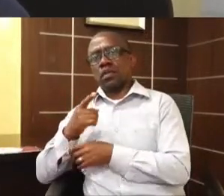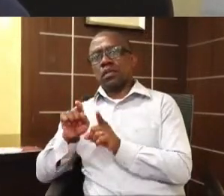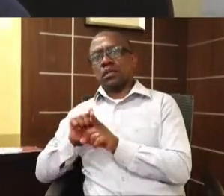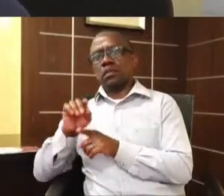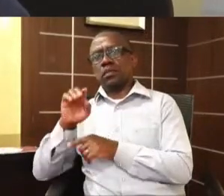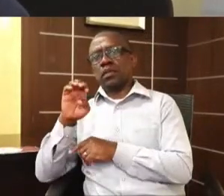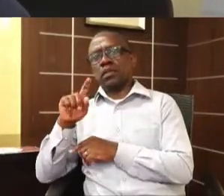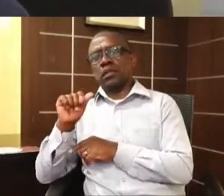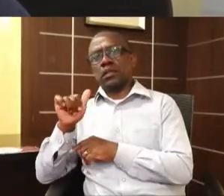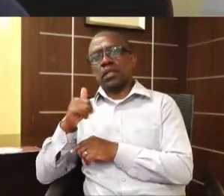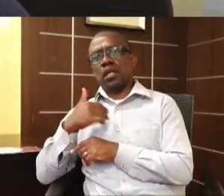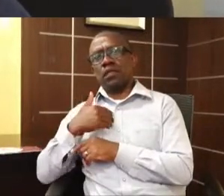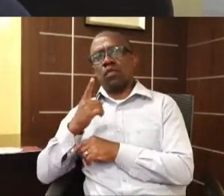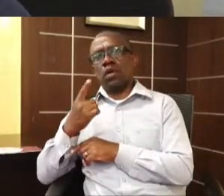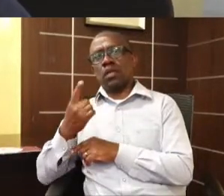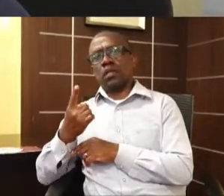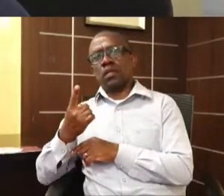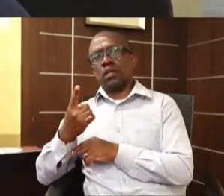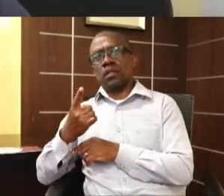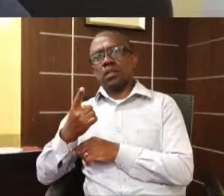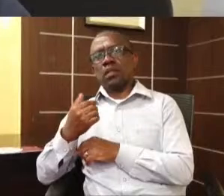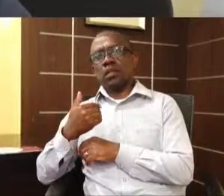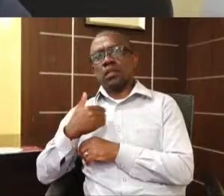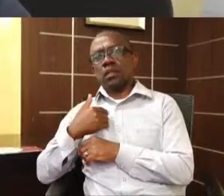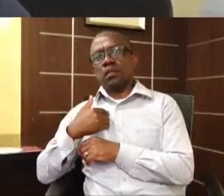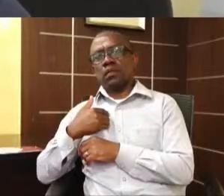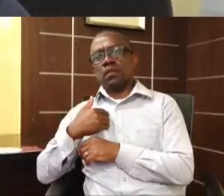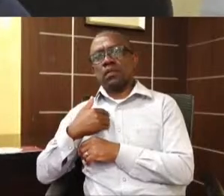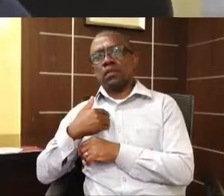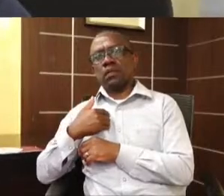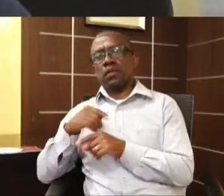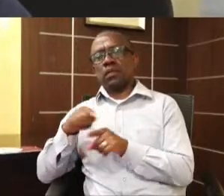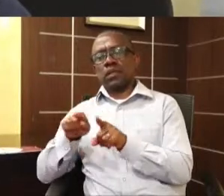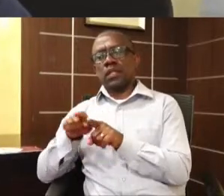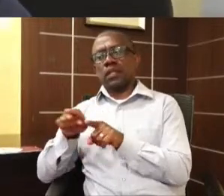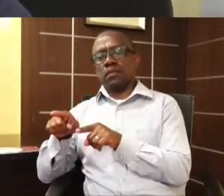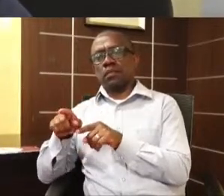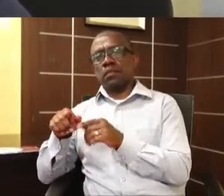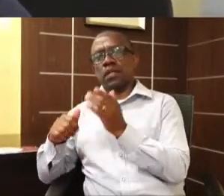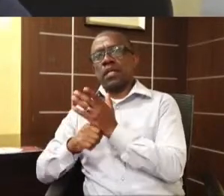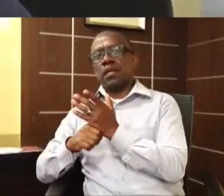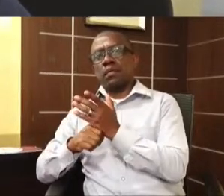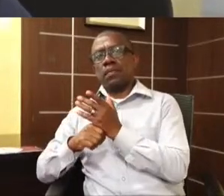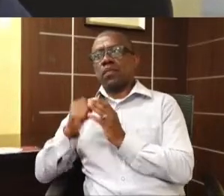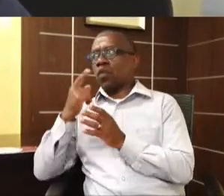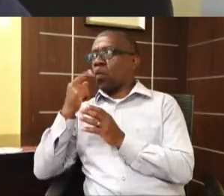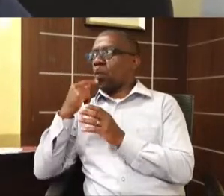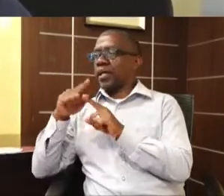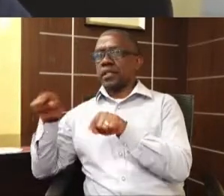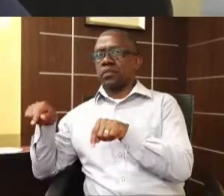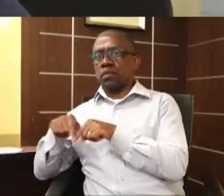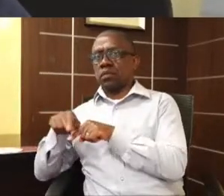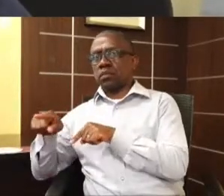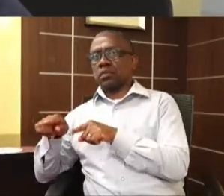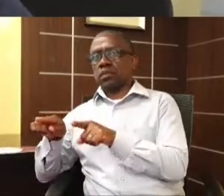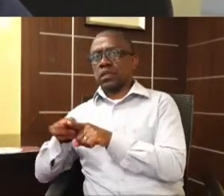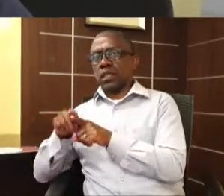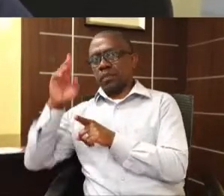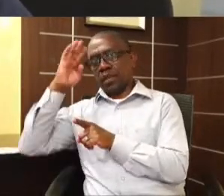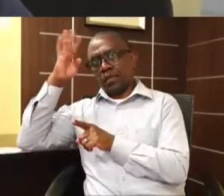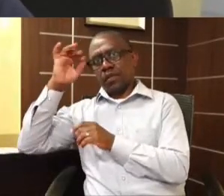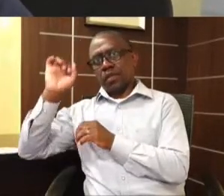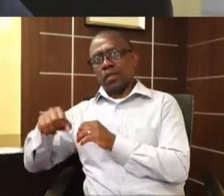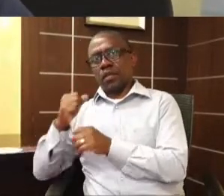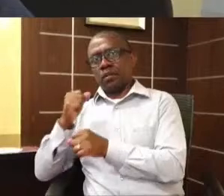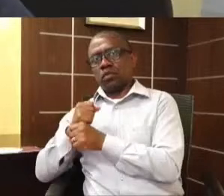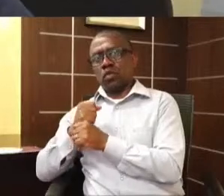has one. It's not a sandbox per se, but it's called White Box, where innovators can do their things